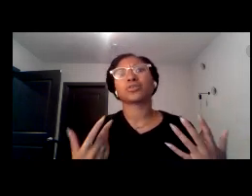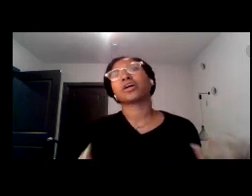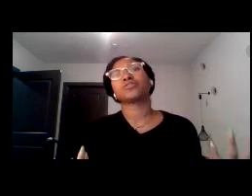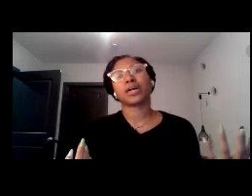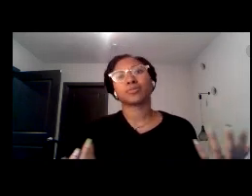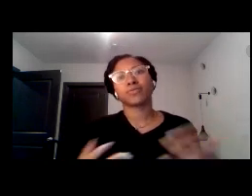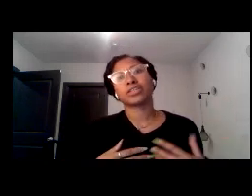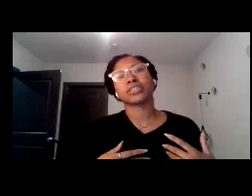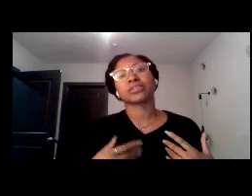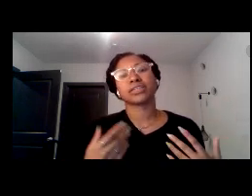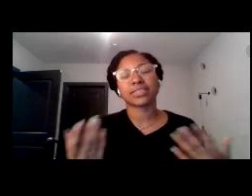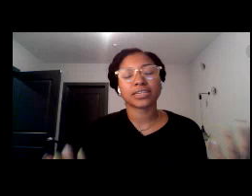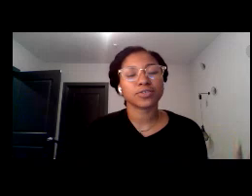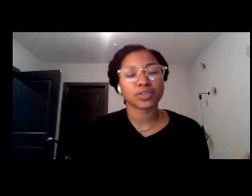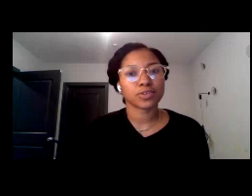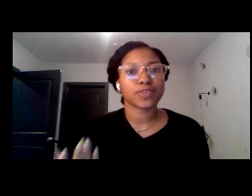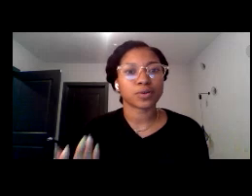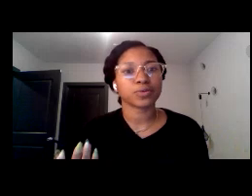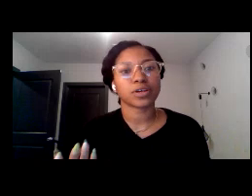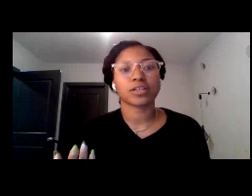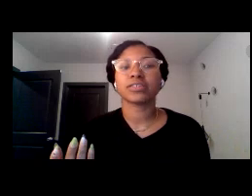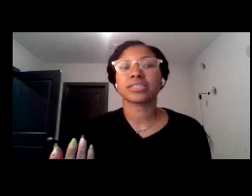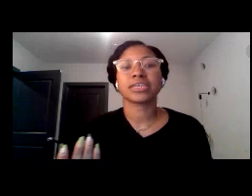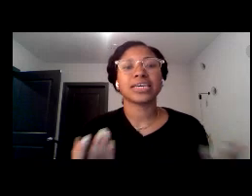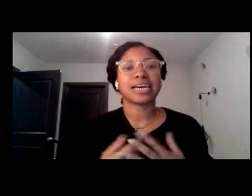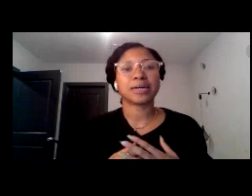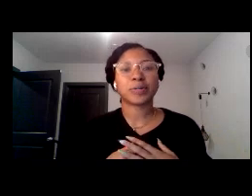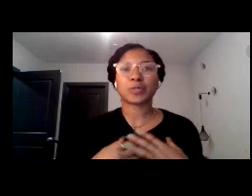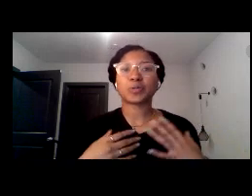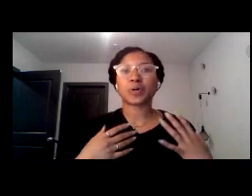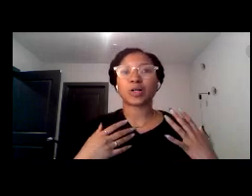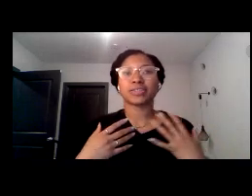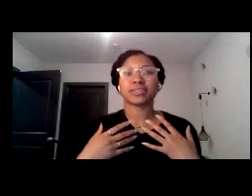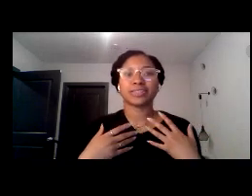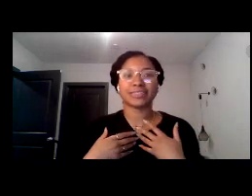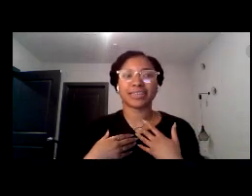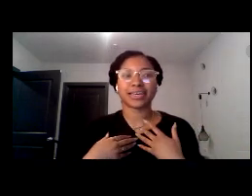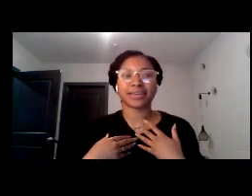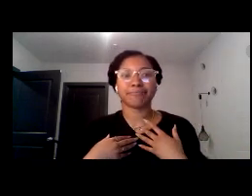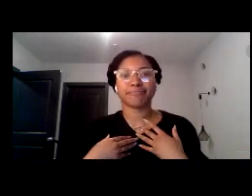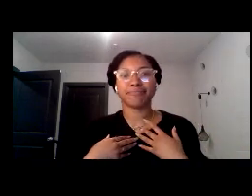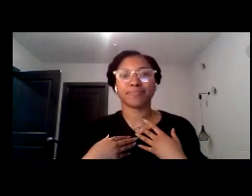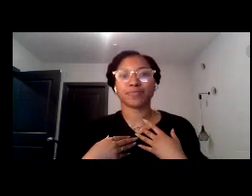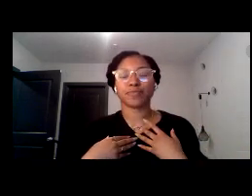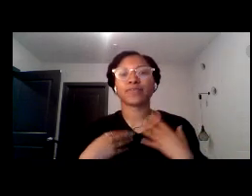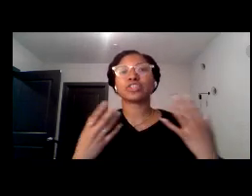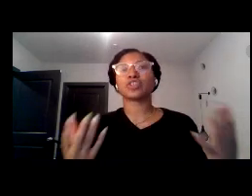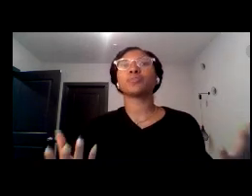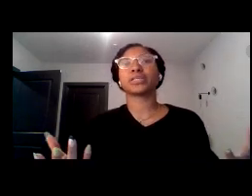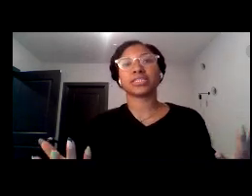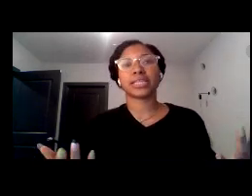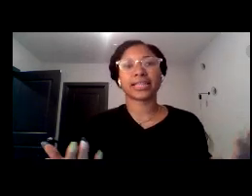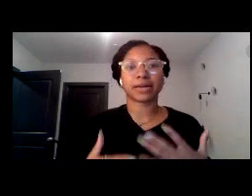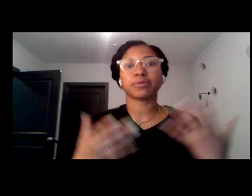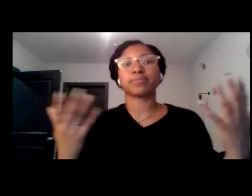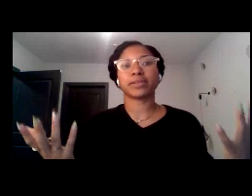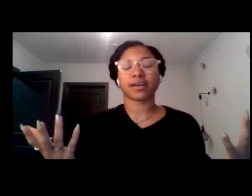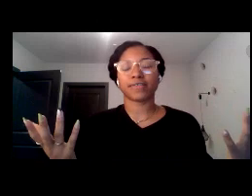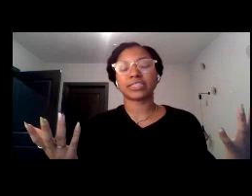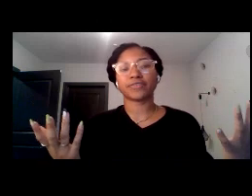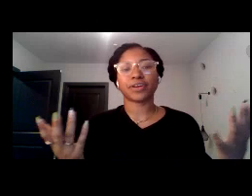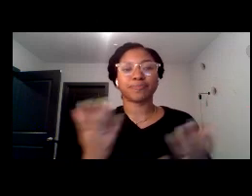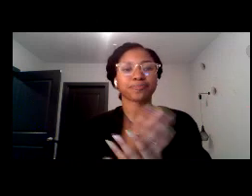based on your contract with Volunteer Tennessee and using those federal dollars, which you all, what funding you put into that, that